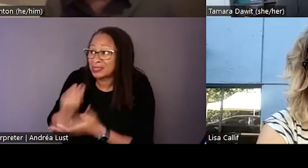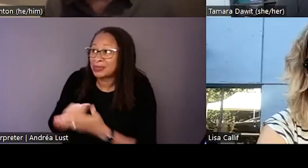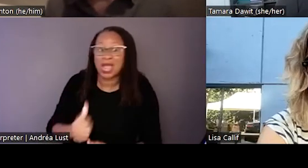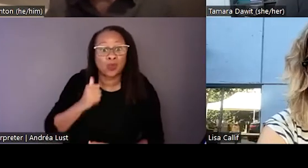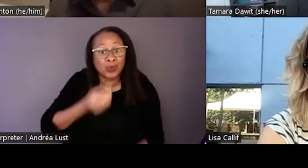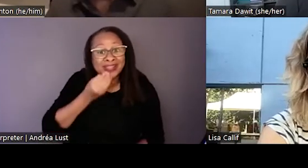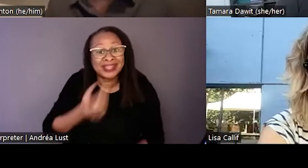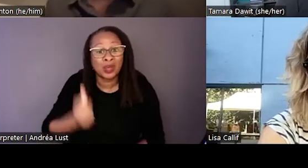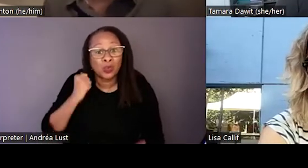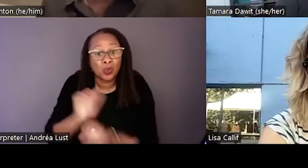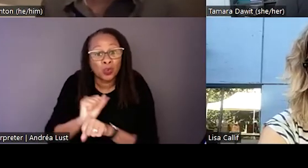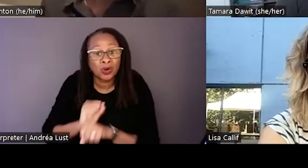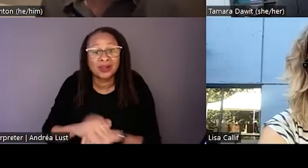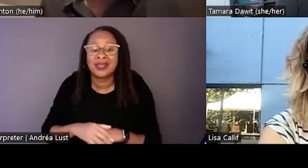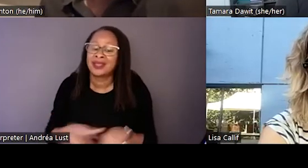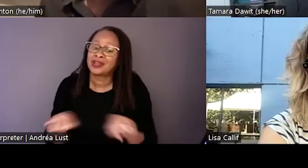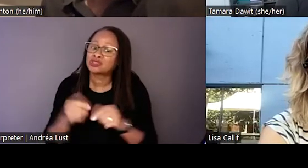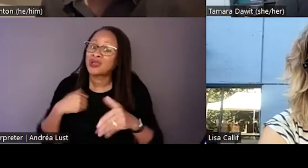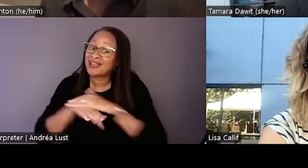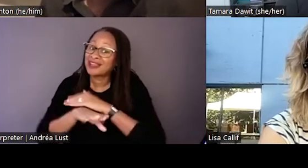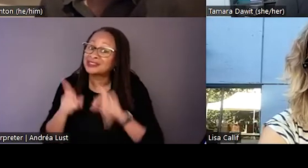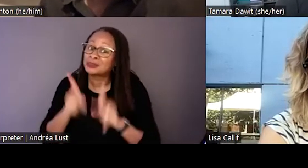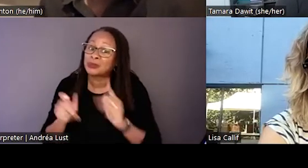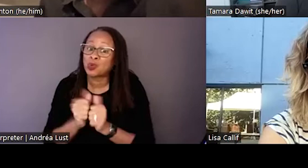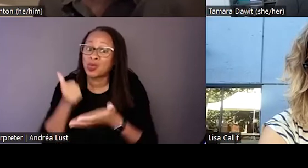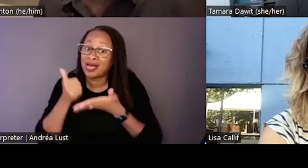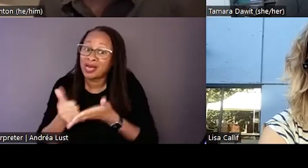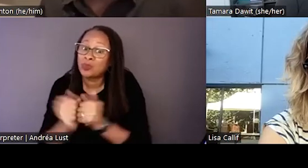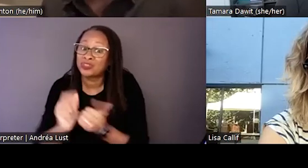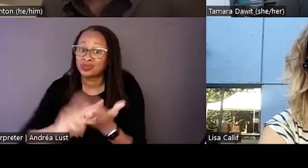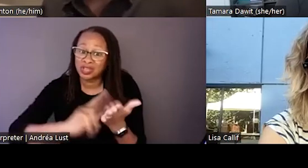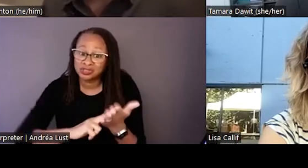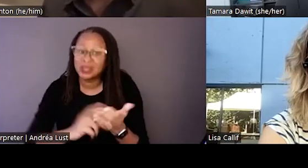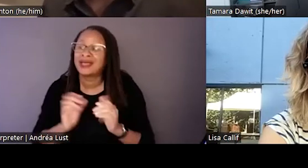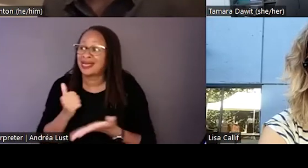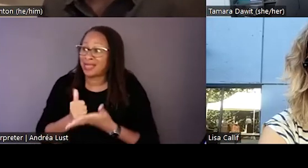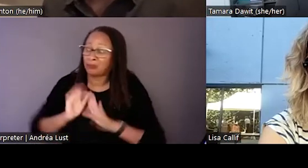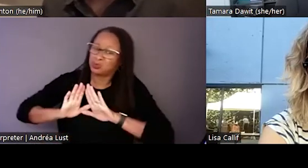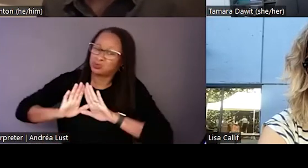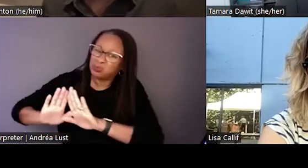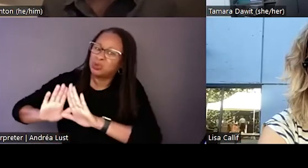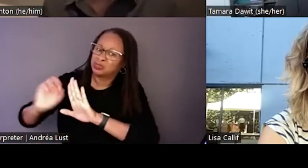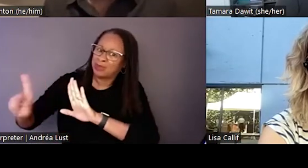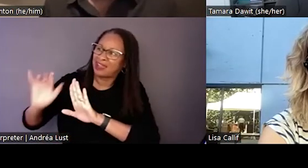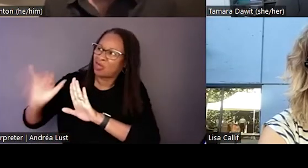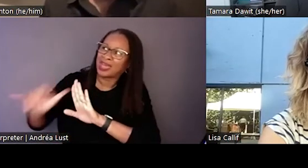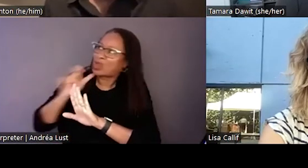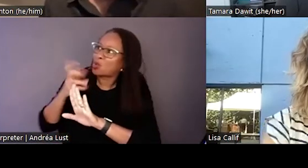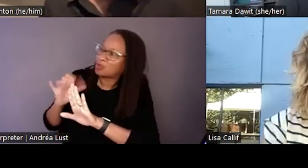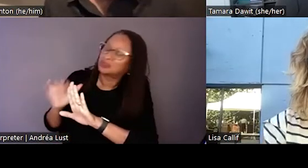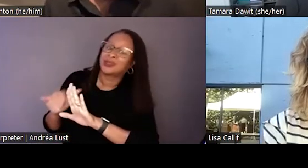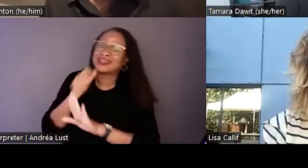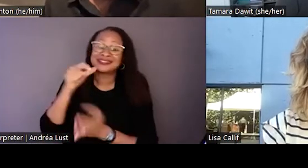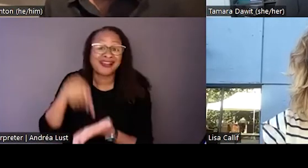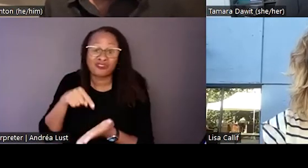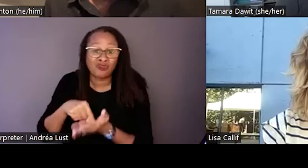access someone like Lisa to help with your contract and help to push back, it's just not affordable. So